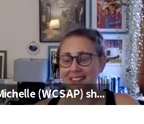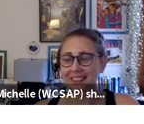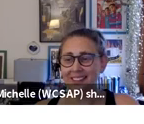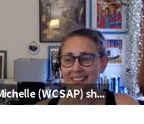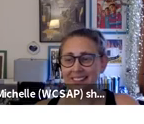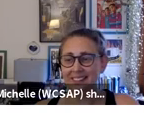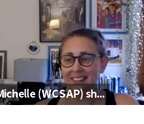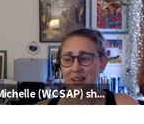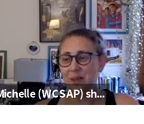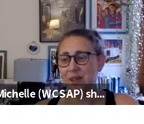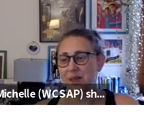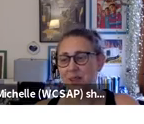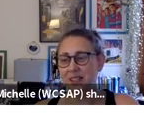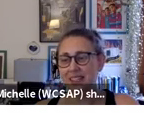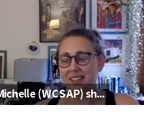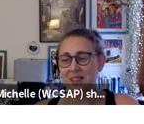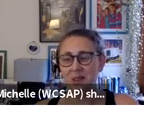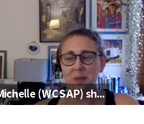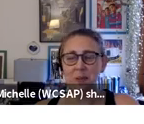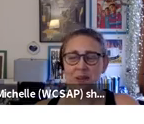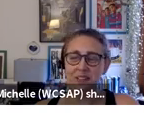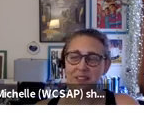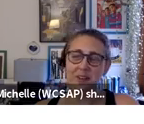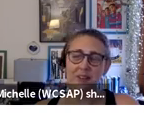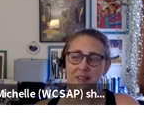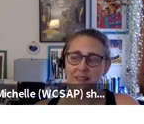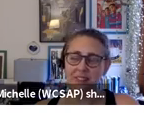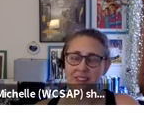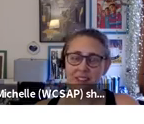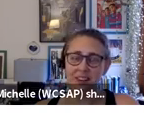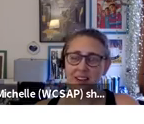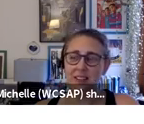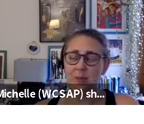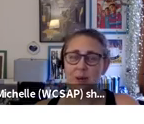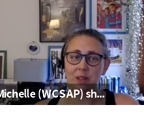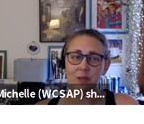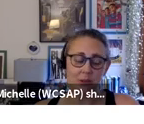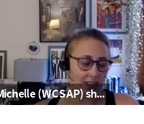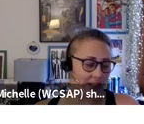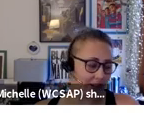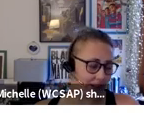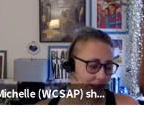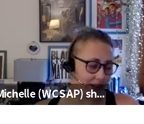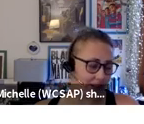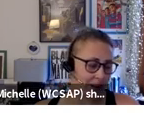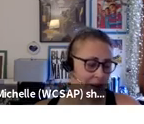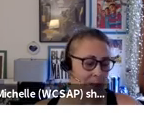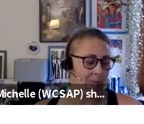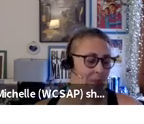choice. That can be really frustrating. So it's so important to just know that it's not. I was on the phone last night